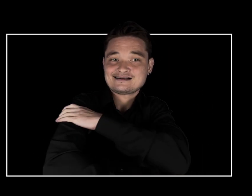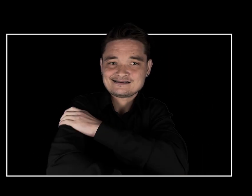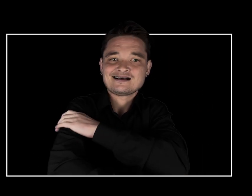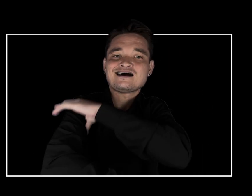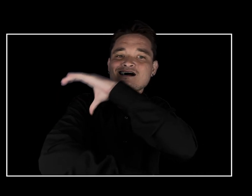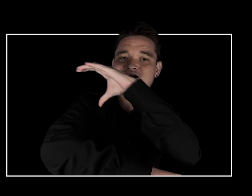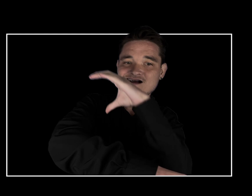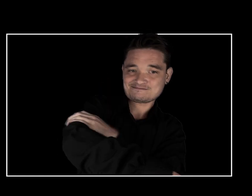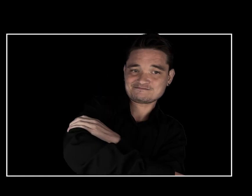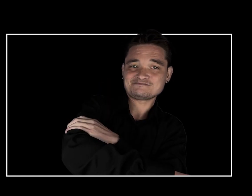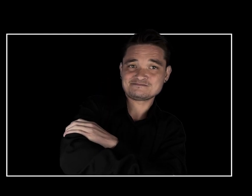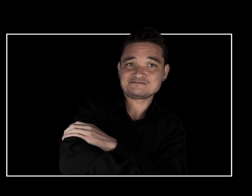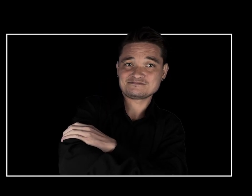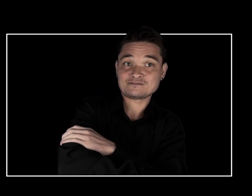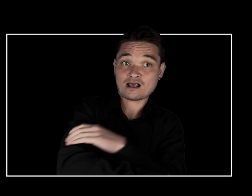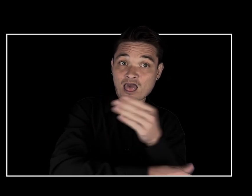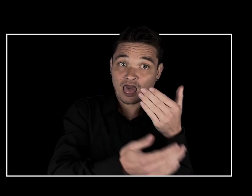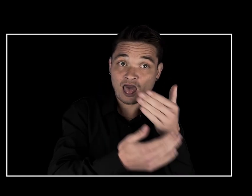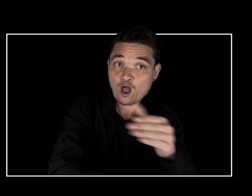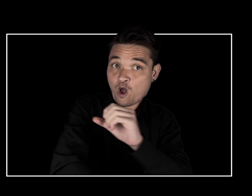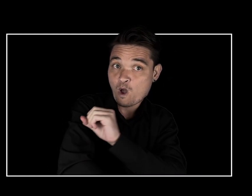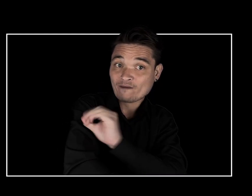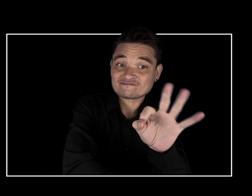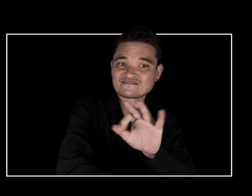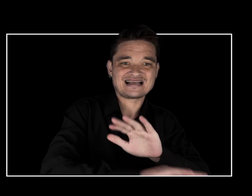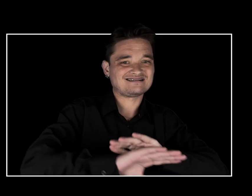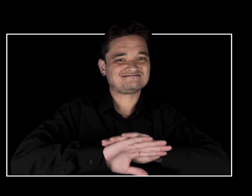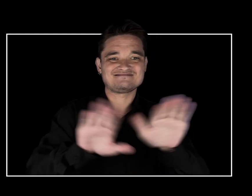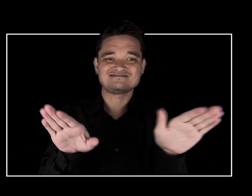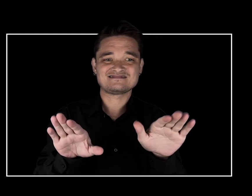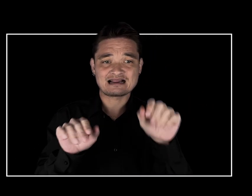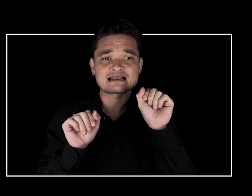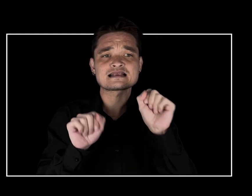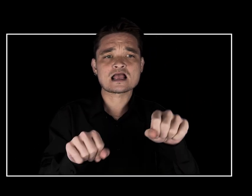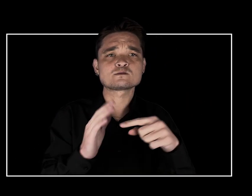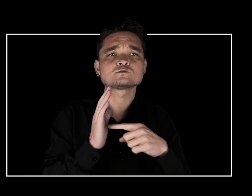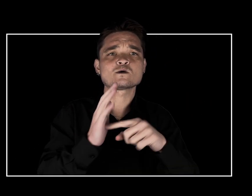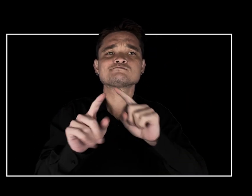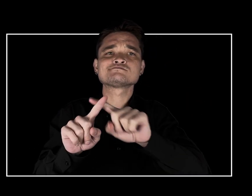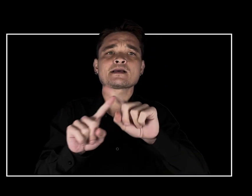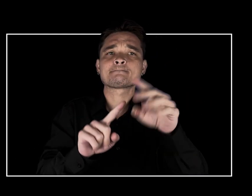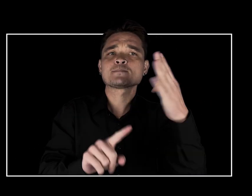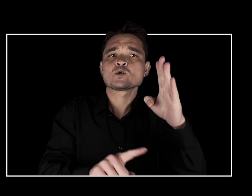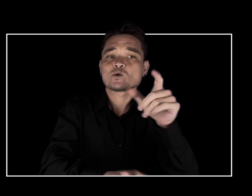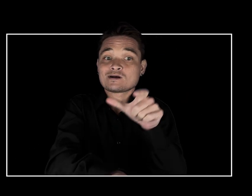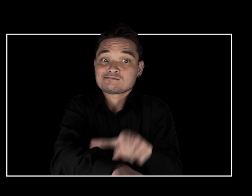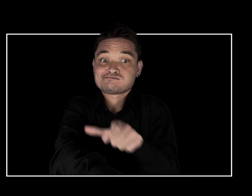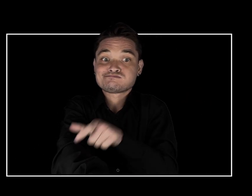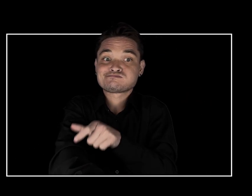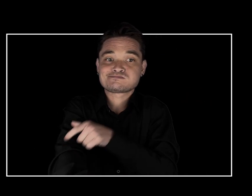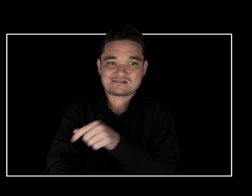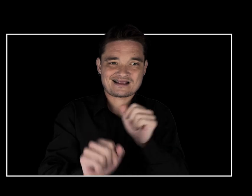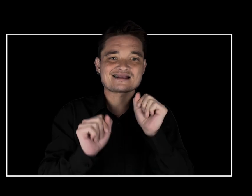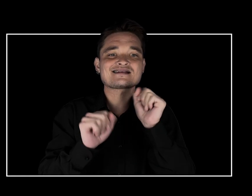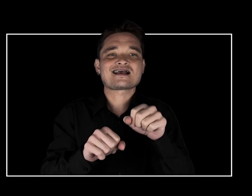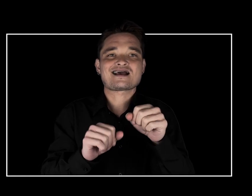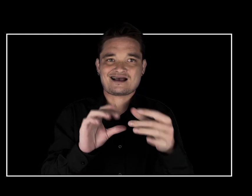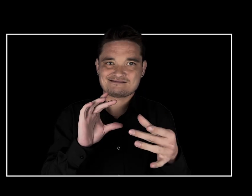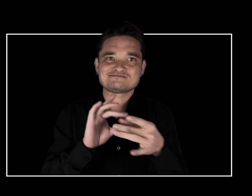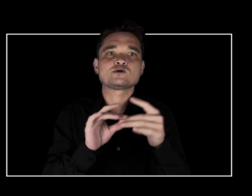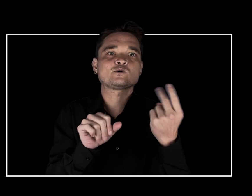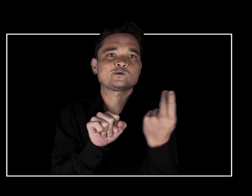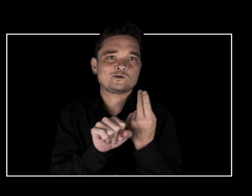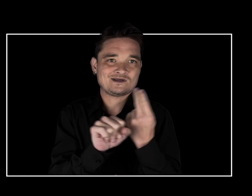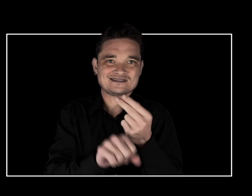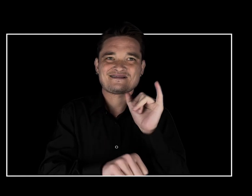tourniquet. Tourniquets can be applied to all limbs shown in blue. A tourniquet can be applied over light clothing.